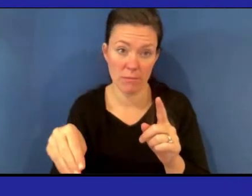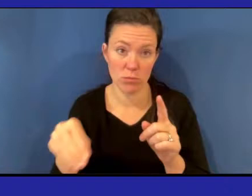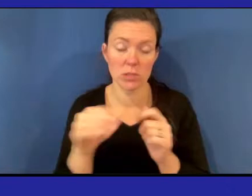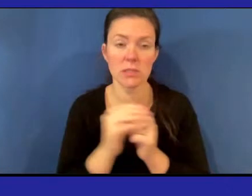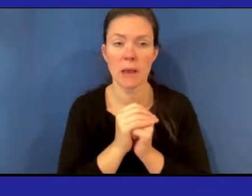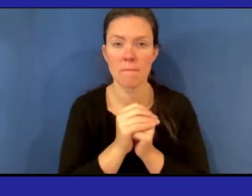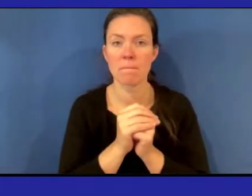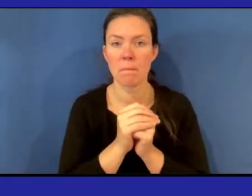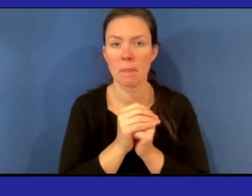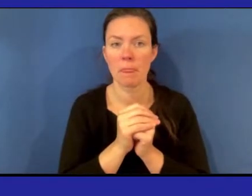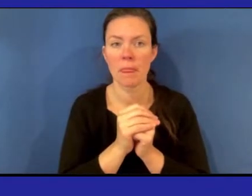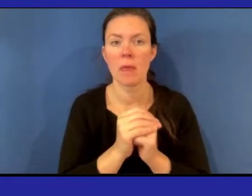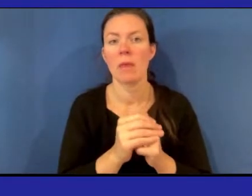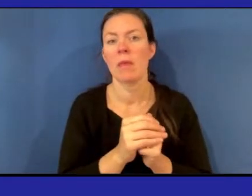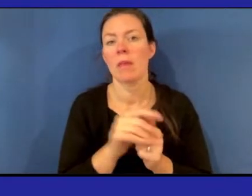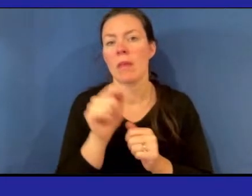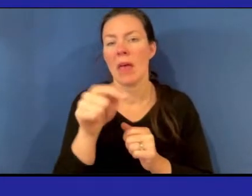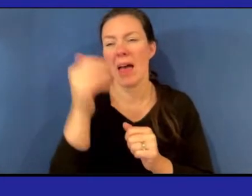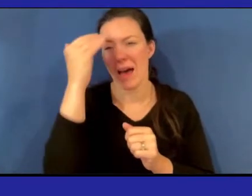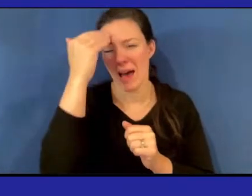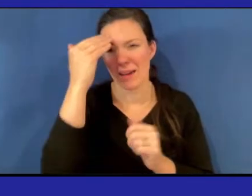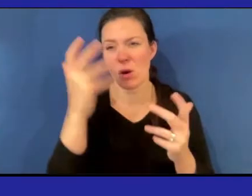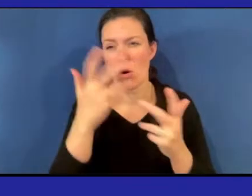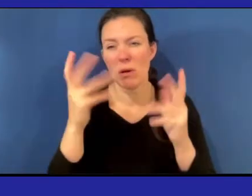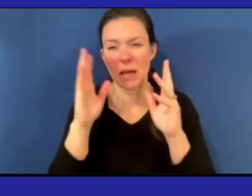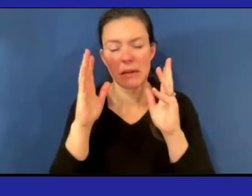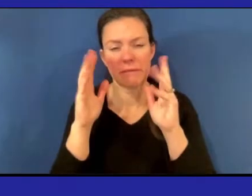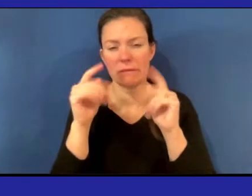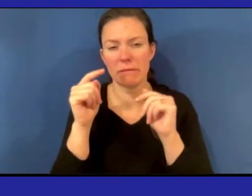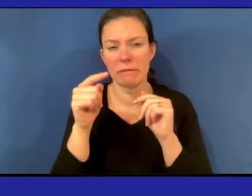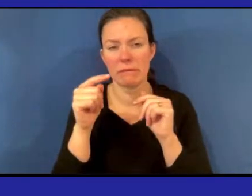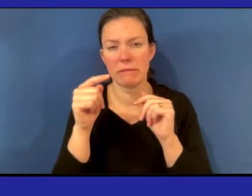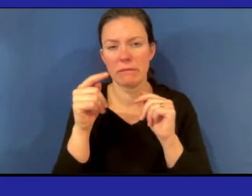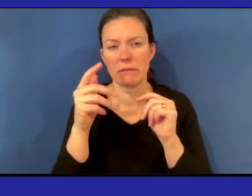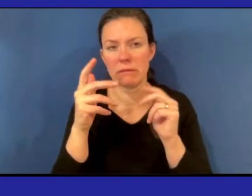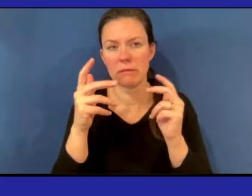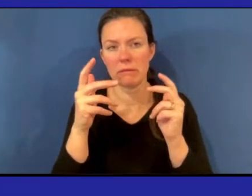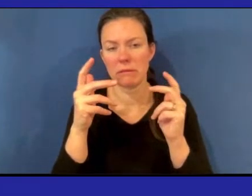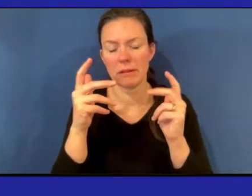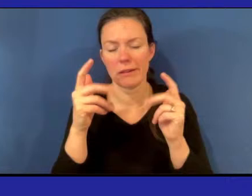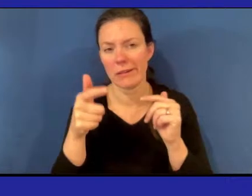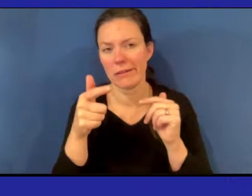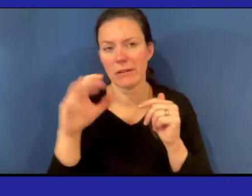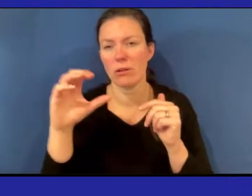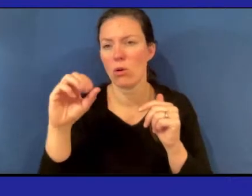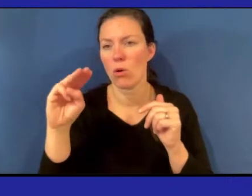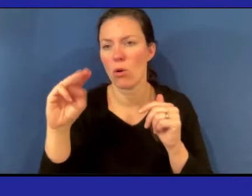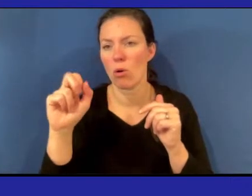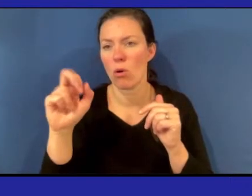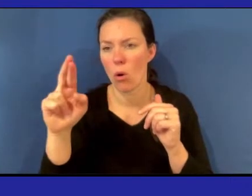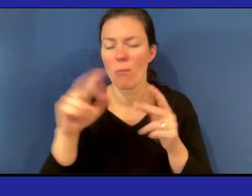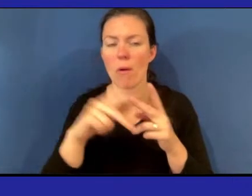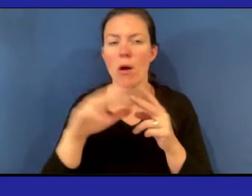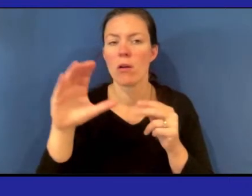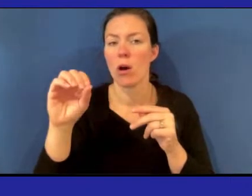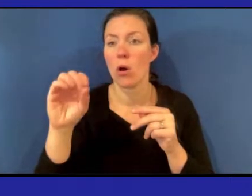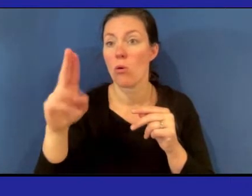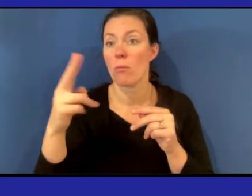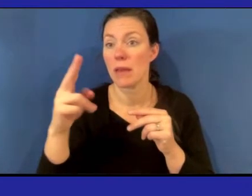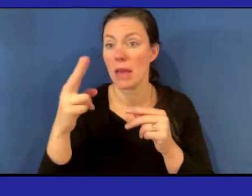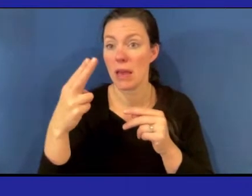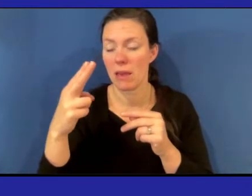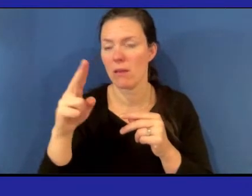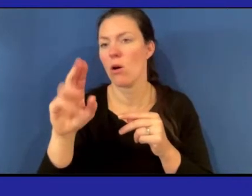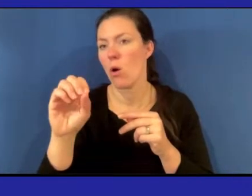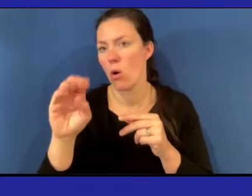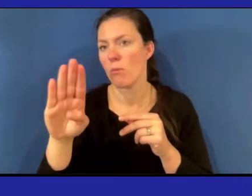is one that I know a lot of attention is paid on by Omar and the OBH team, and the